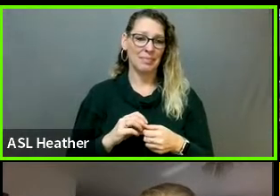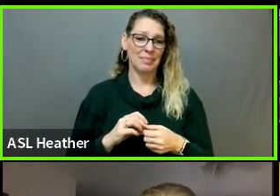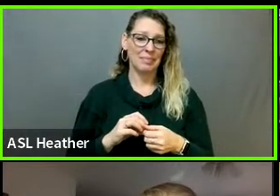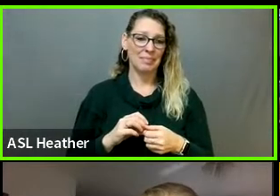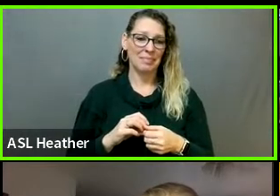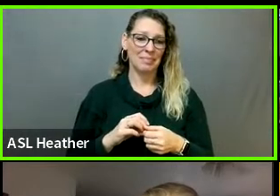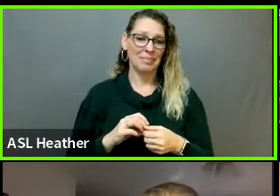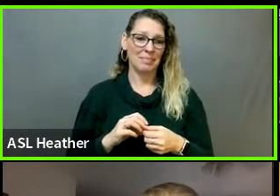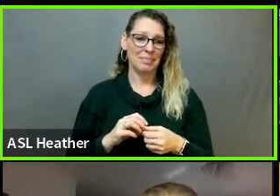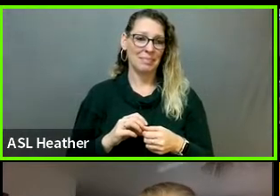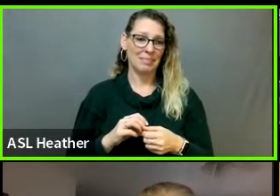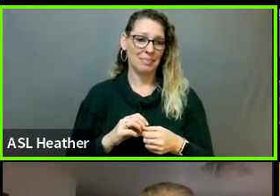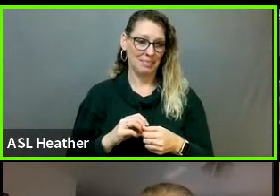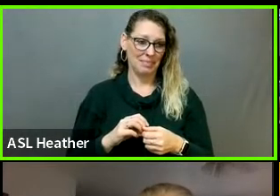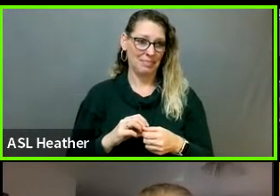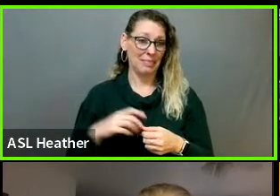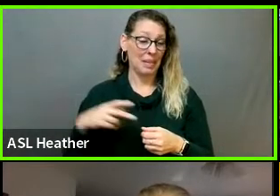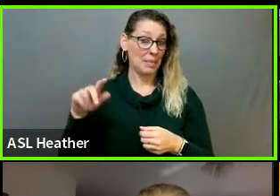Good, Peter.